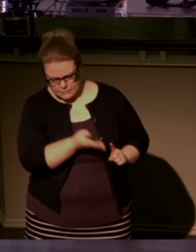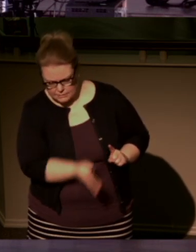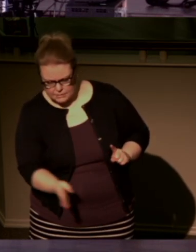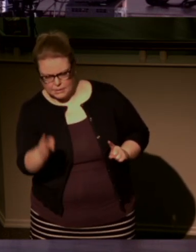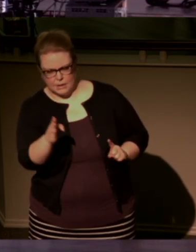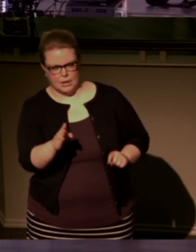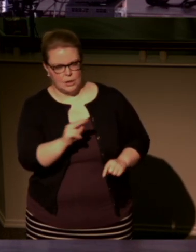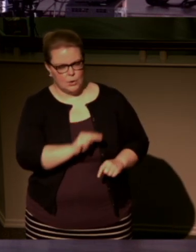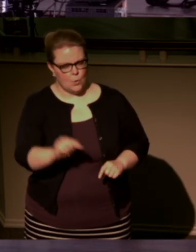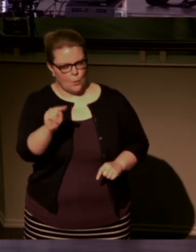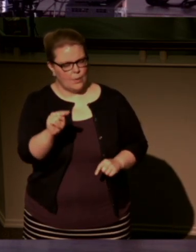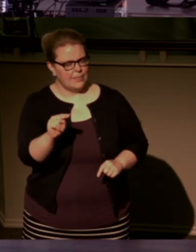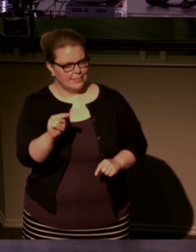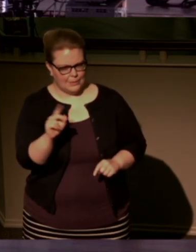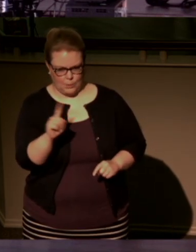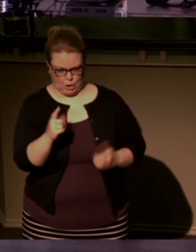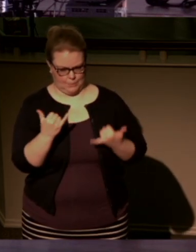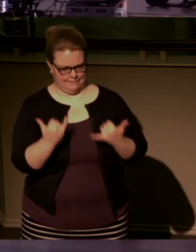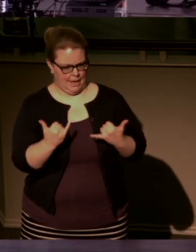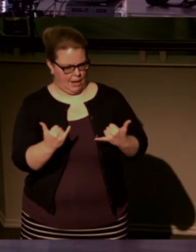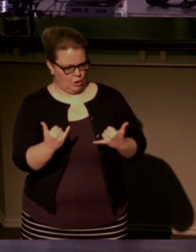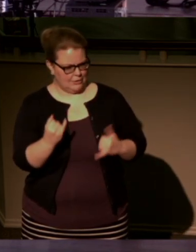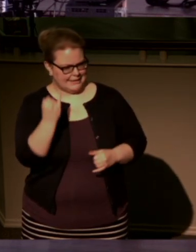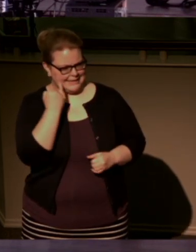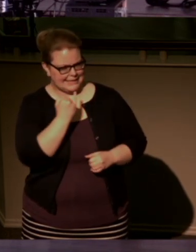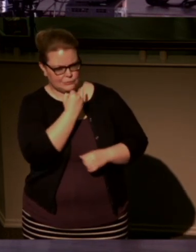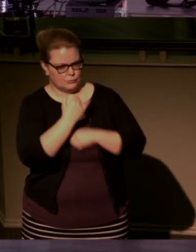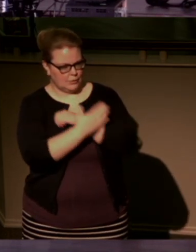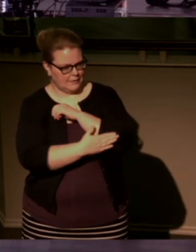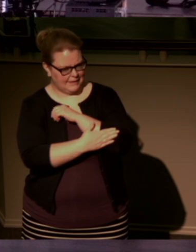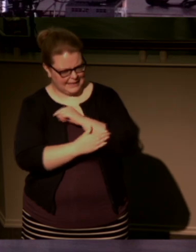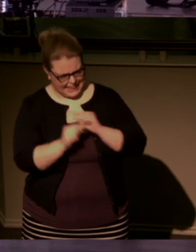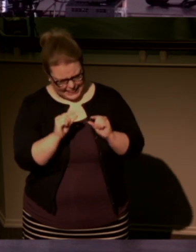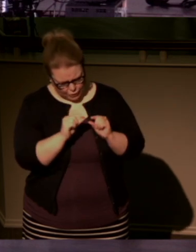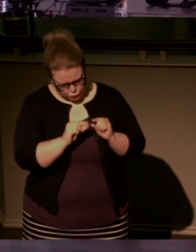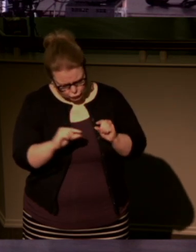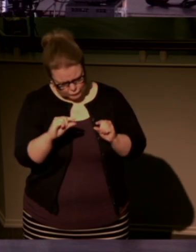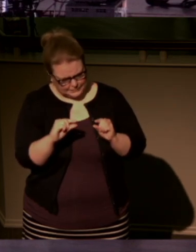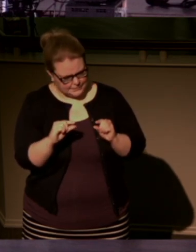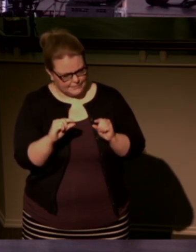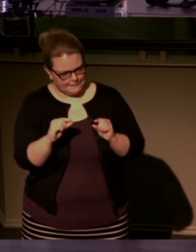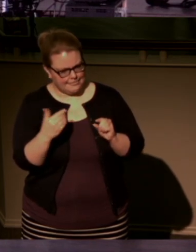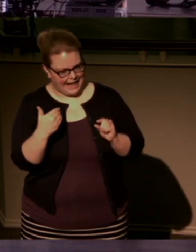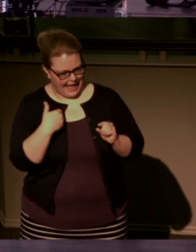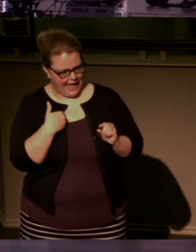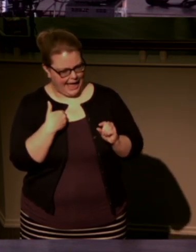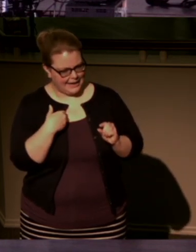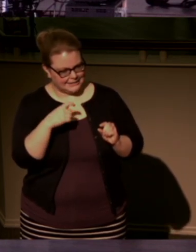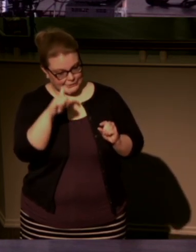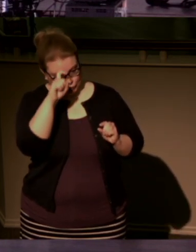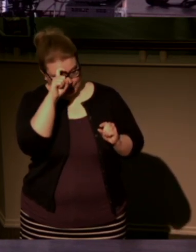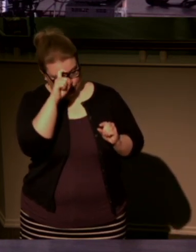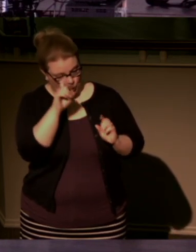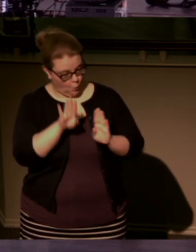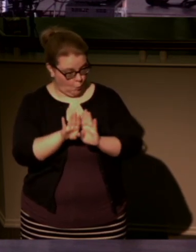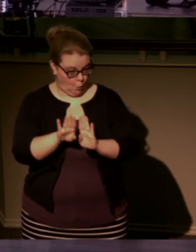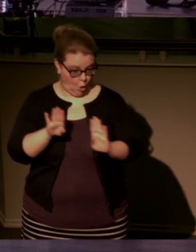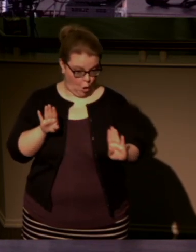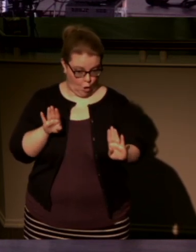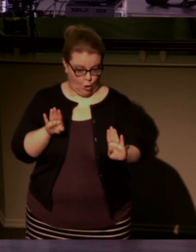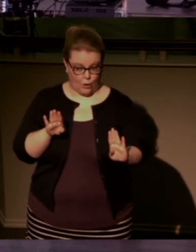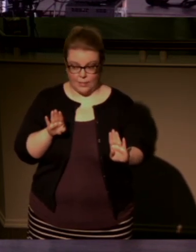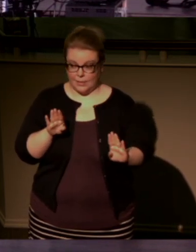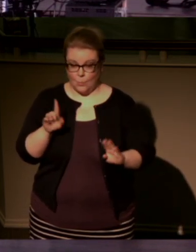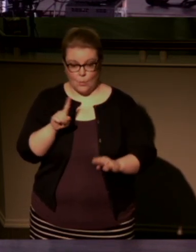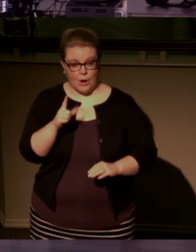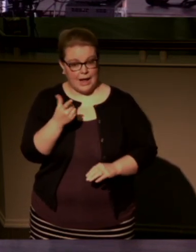into modern Israel. The little strip right now that has an Egyptian wall facing Gaza is